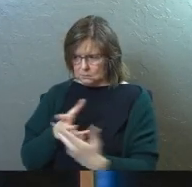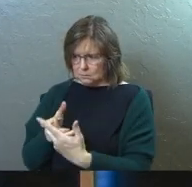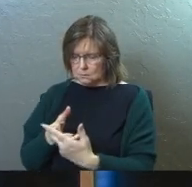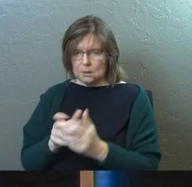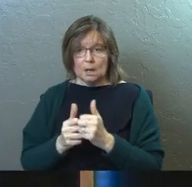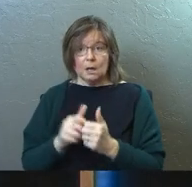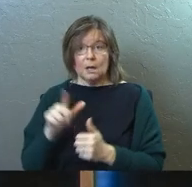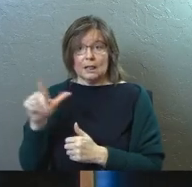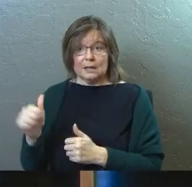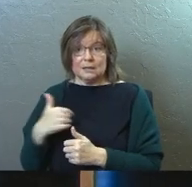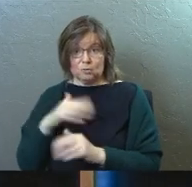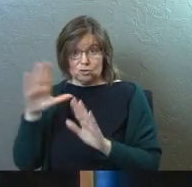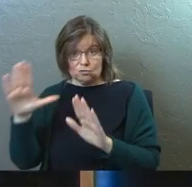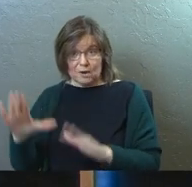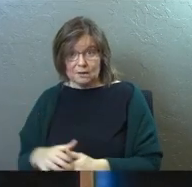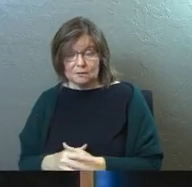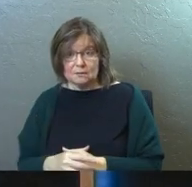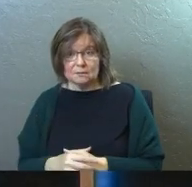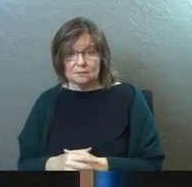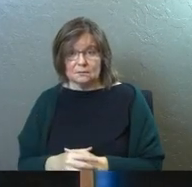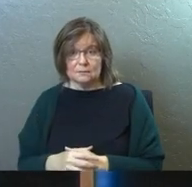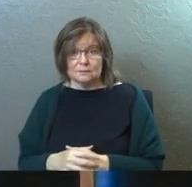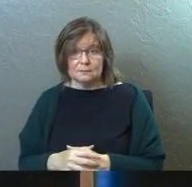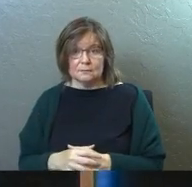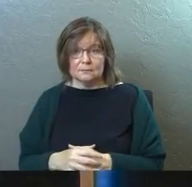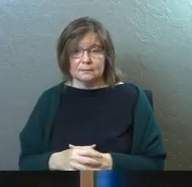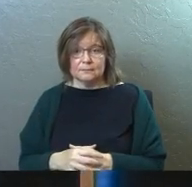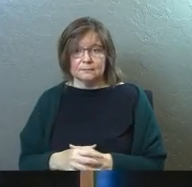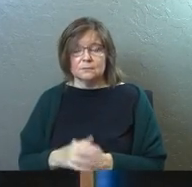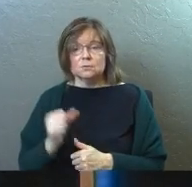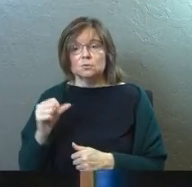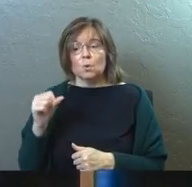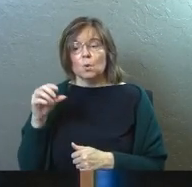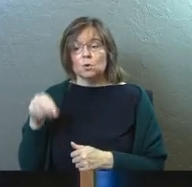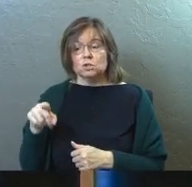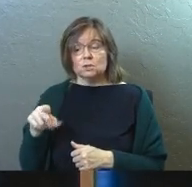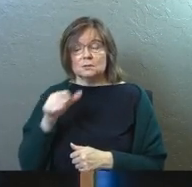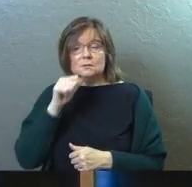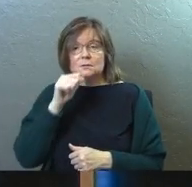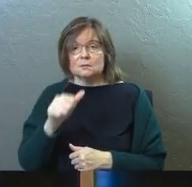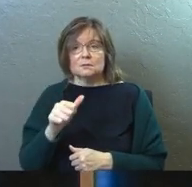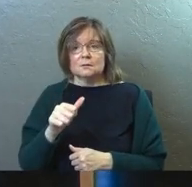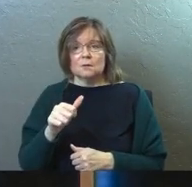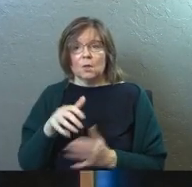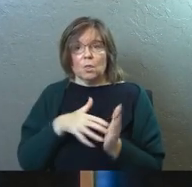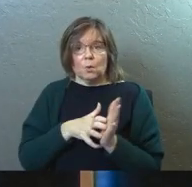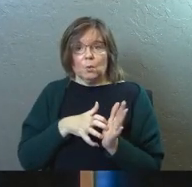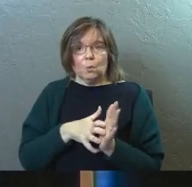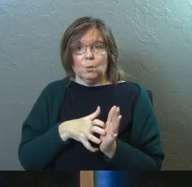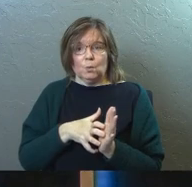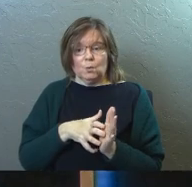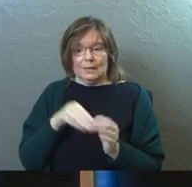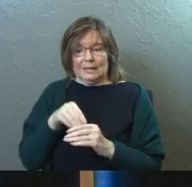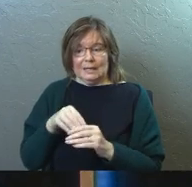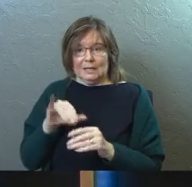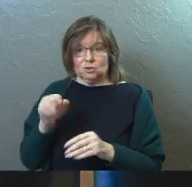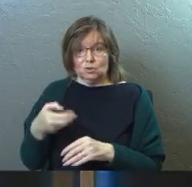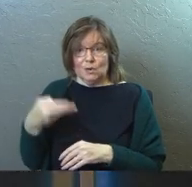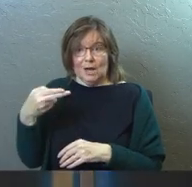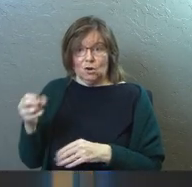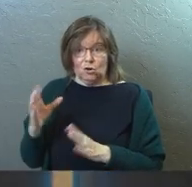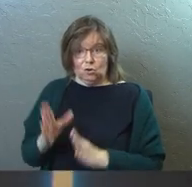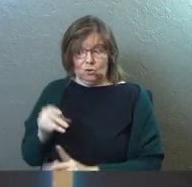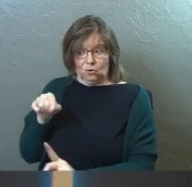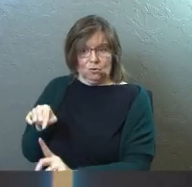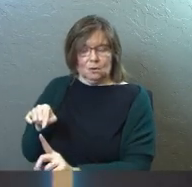the thing. Linda's pretty great. And so she isn't the weakness in this junior